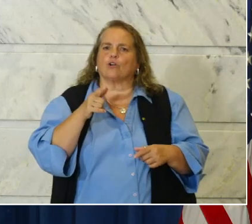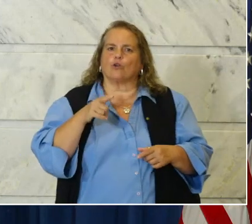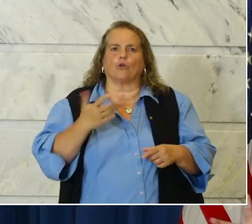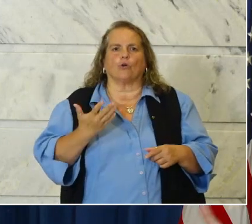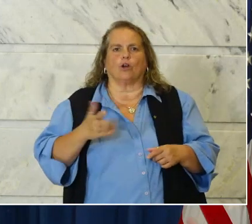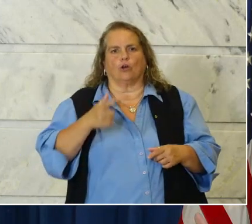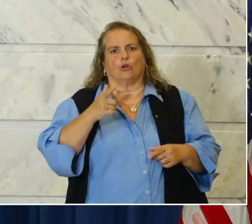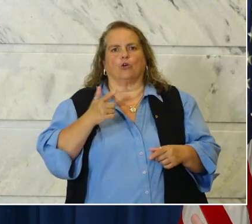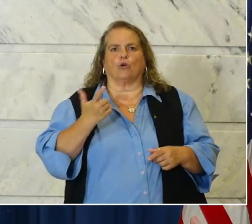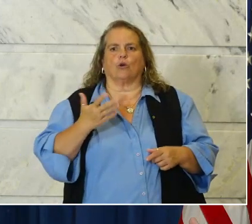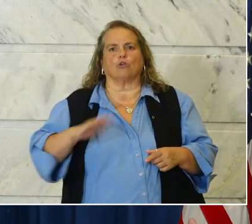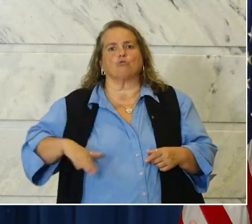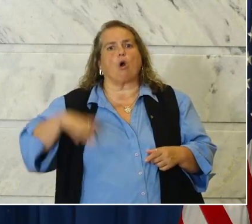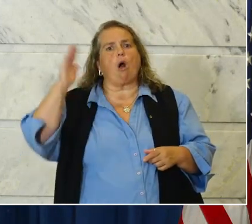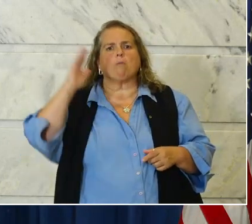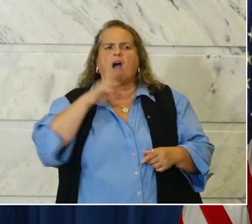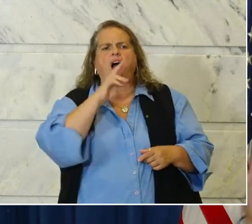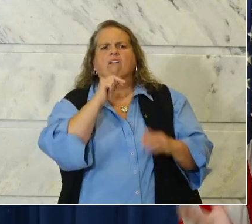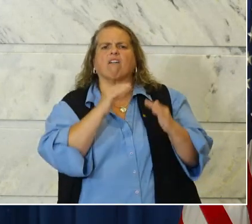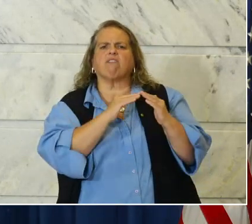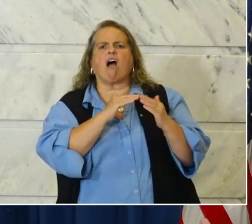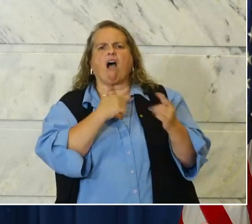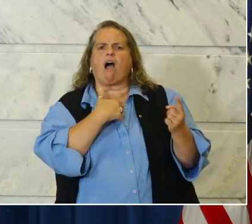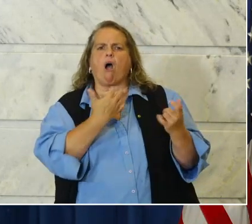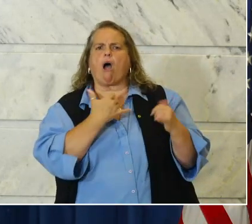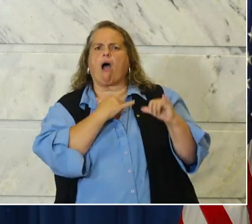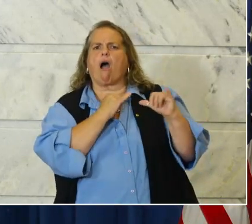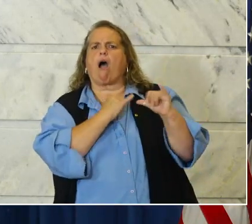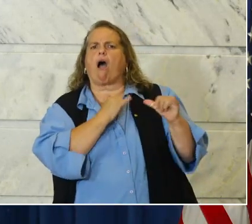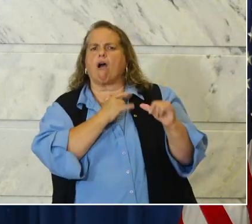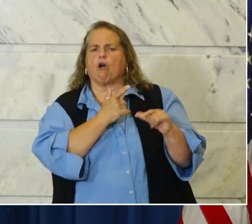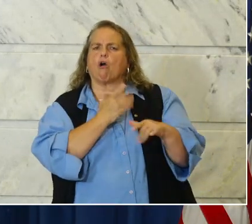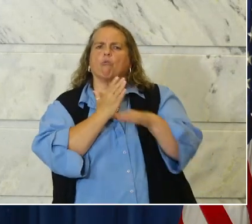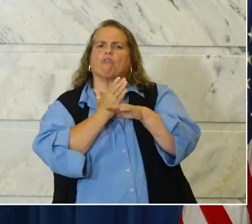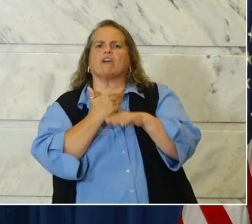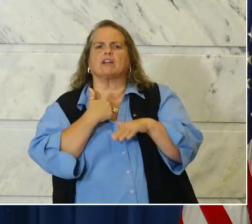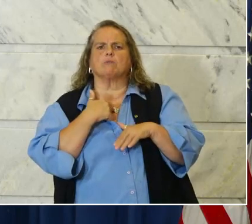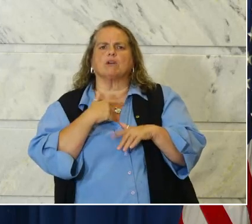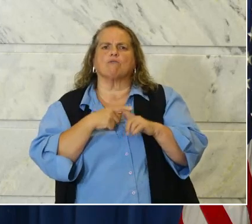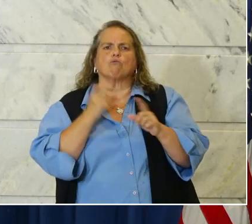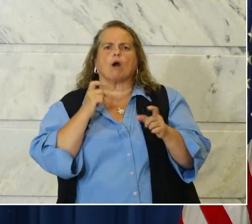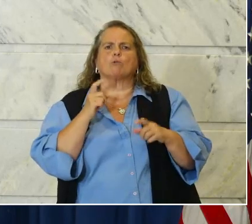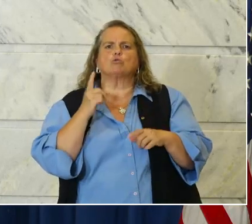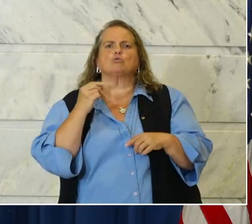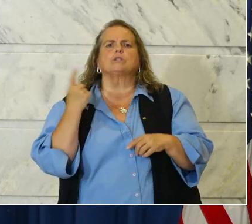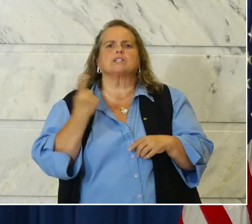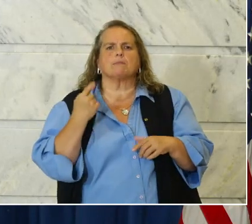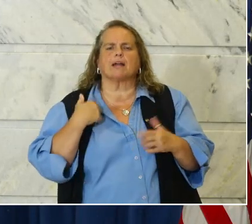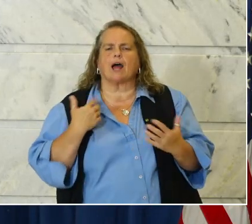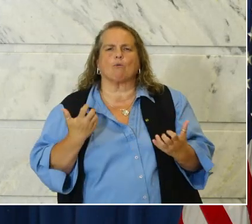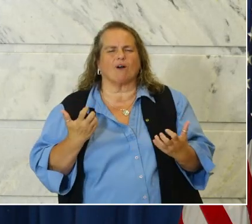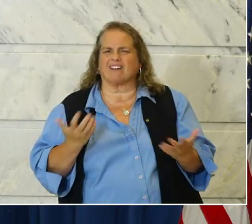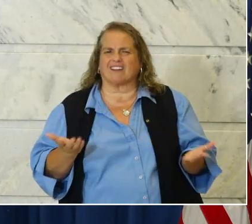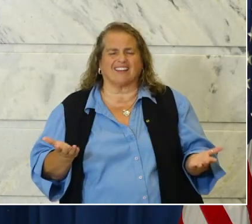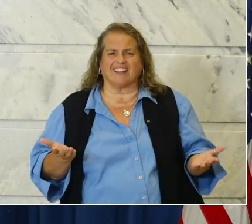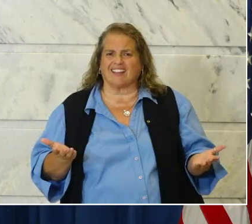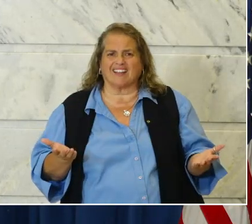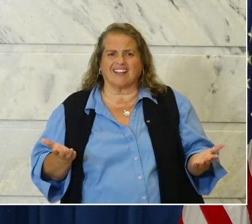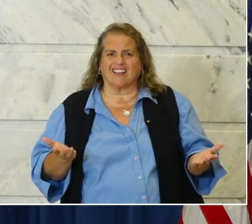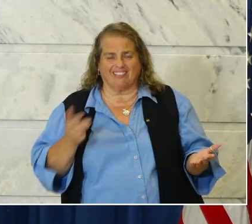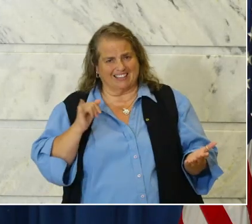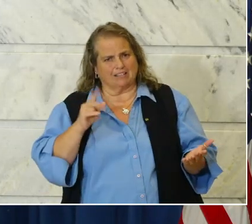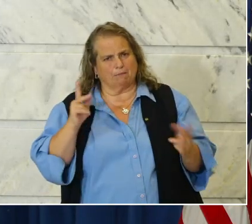it's unfair because somebody else did something and it prevented you from getting to do something that you like. Well, this is with